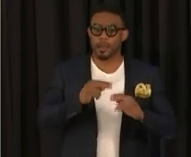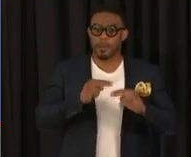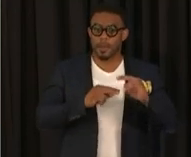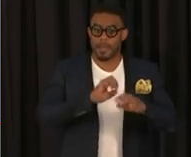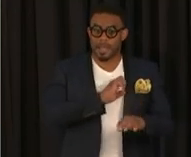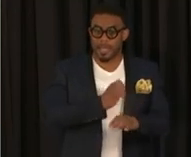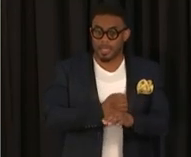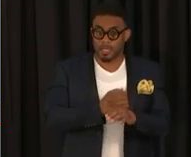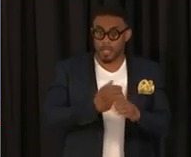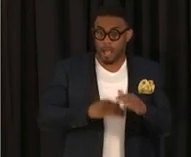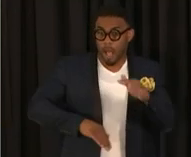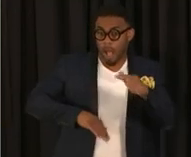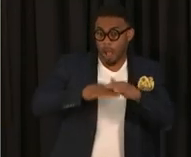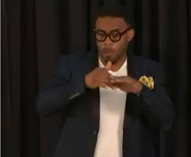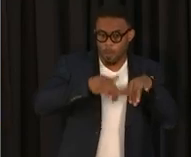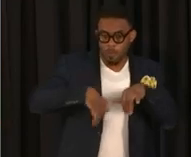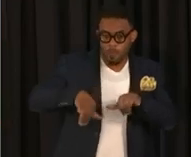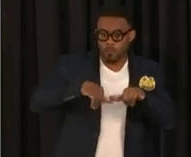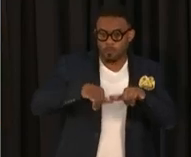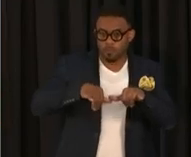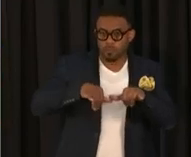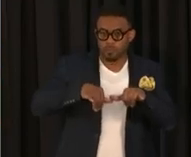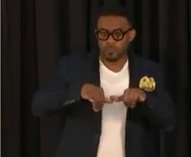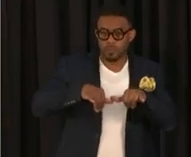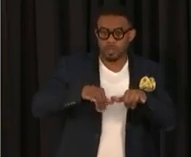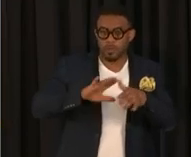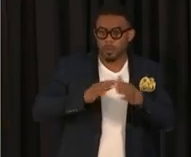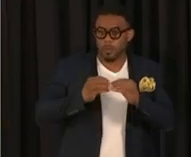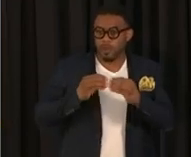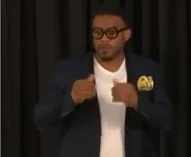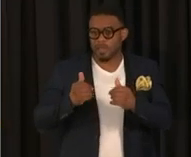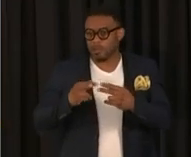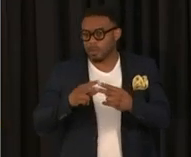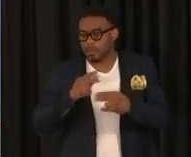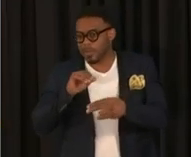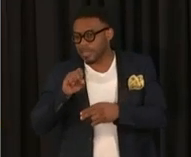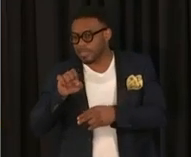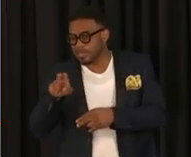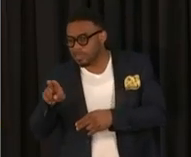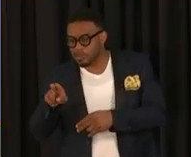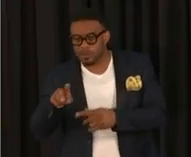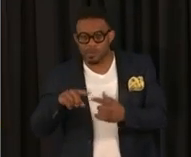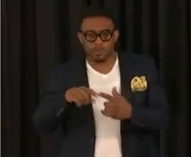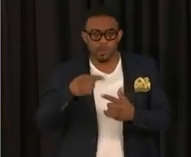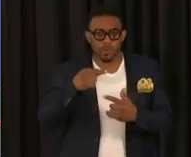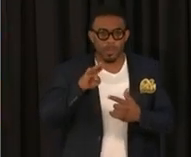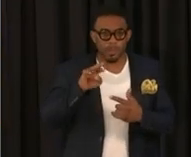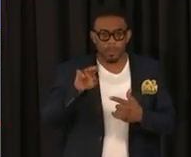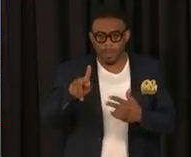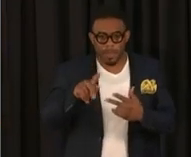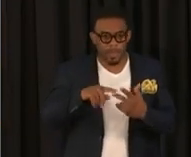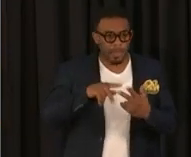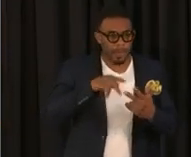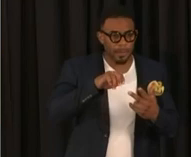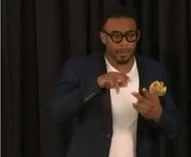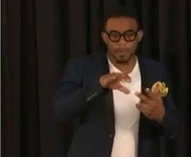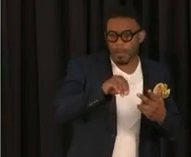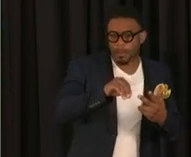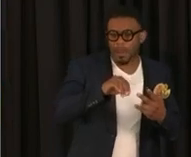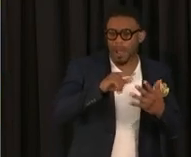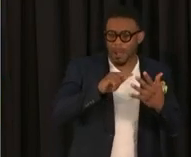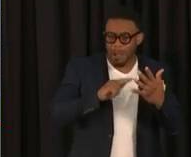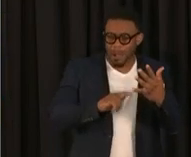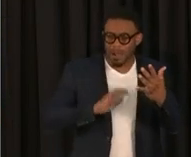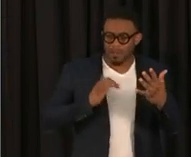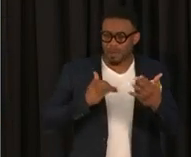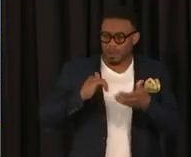energy performance standards and as we become more energy efficient, whether it be the SCU, the Green Bank, or Pepco,